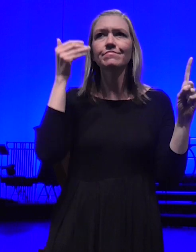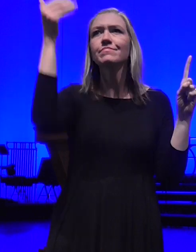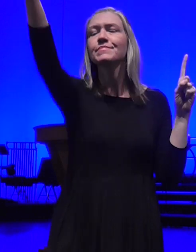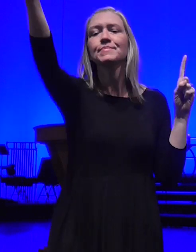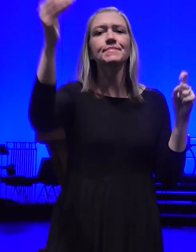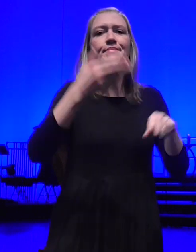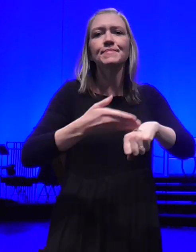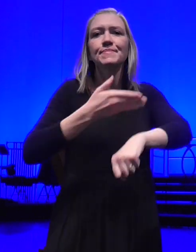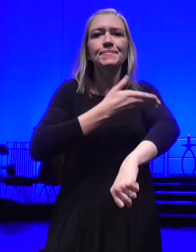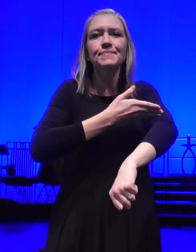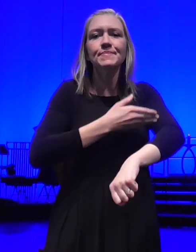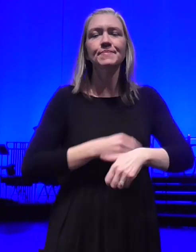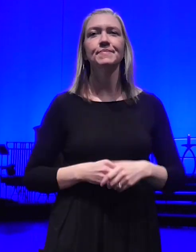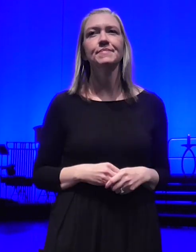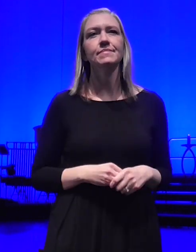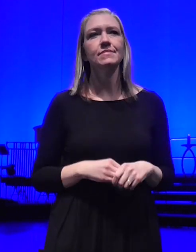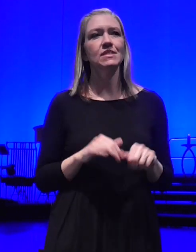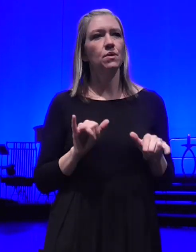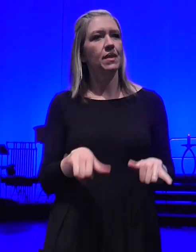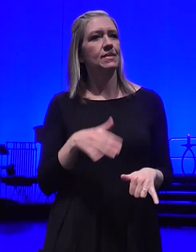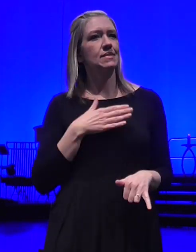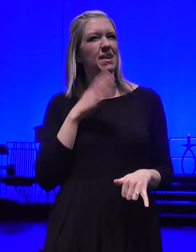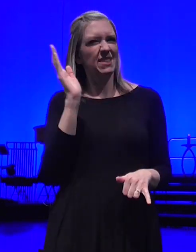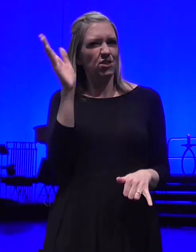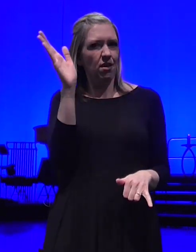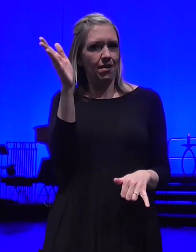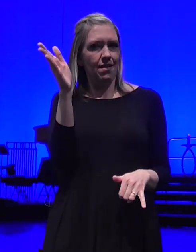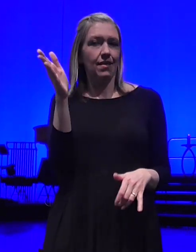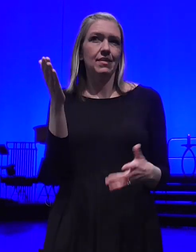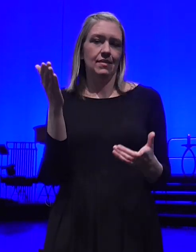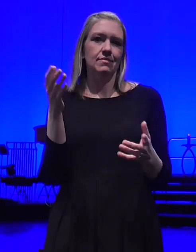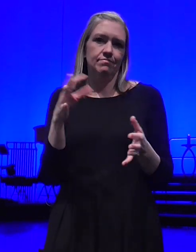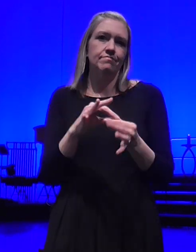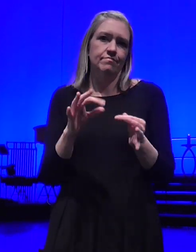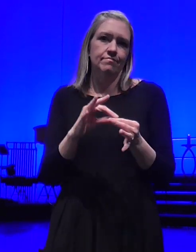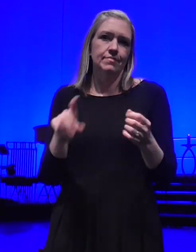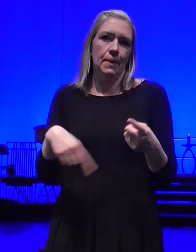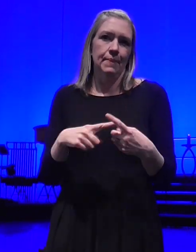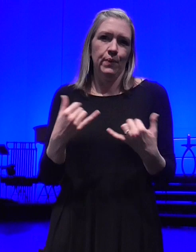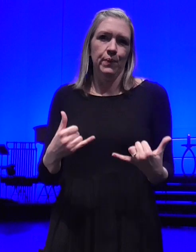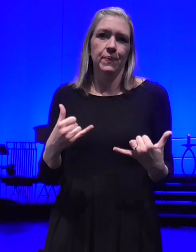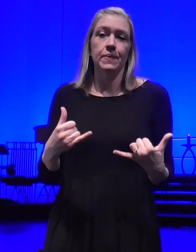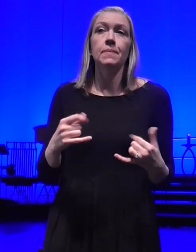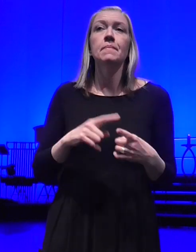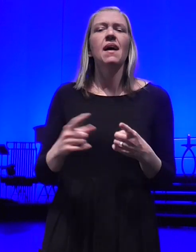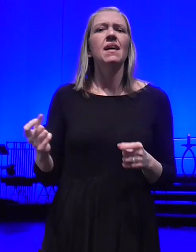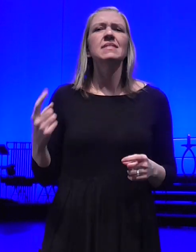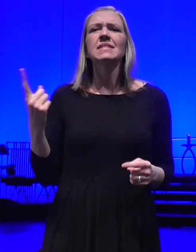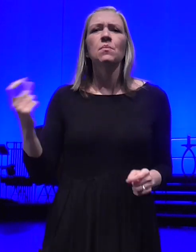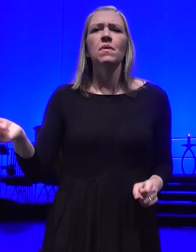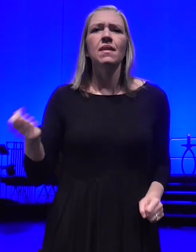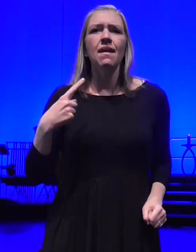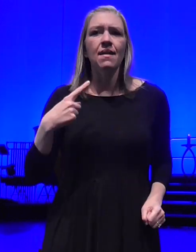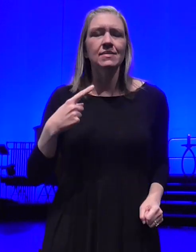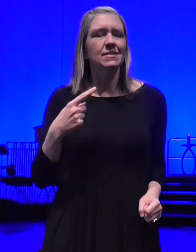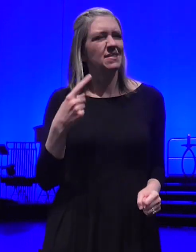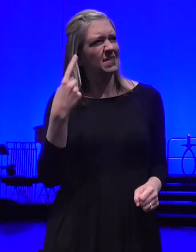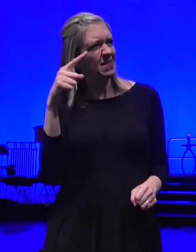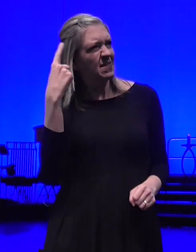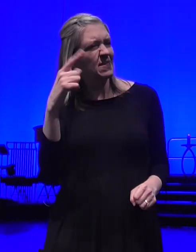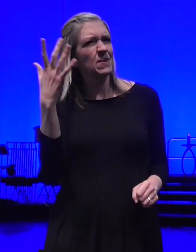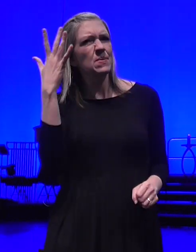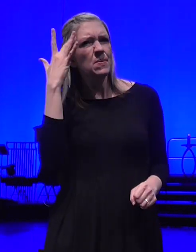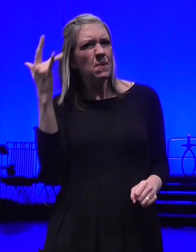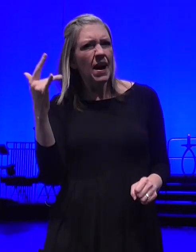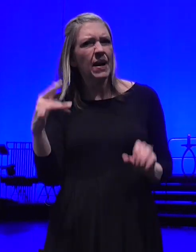life. And so that's what the talk is pretty much going to speak to. But I was asked the question why I used in the